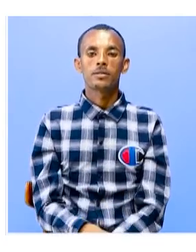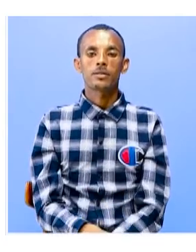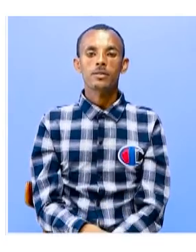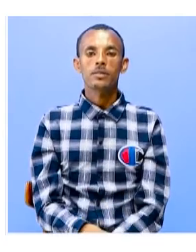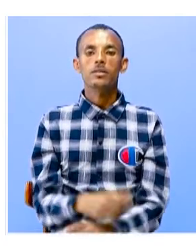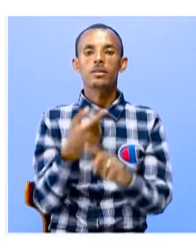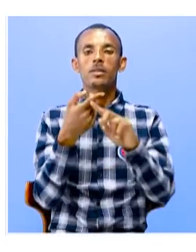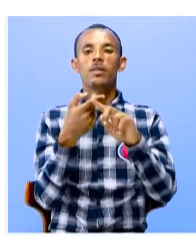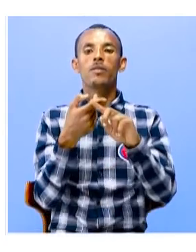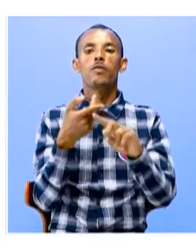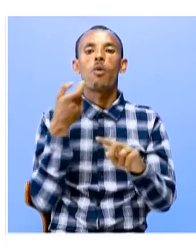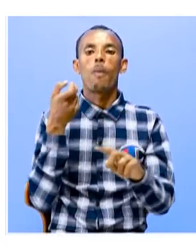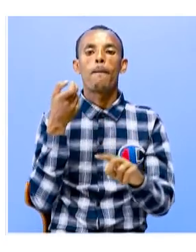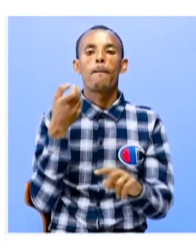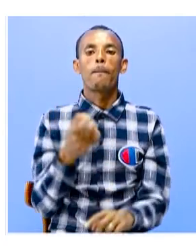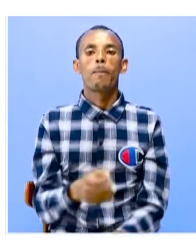from